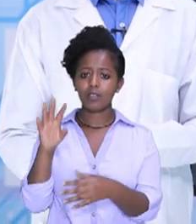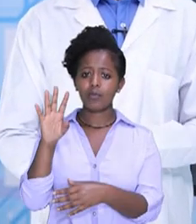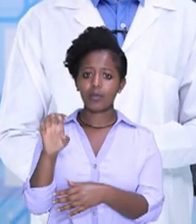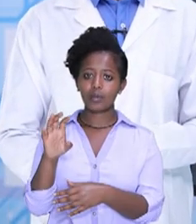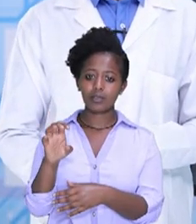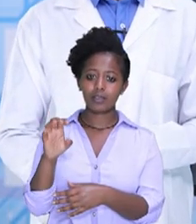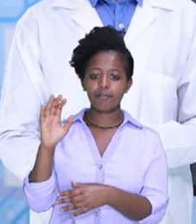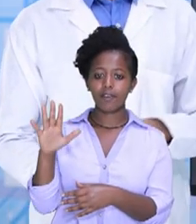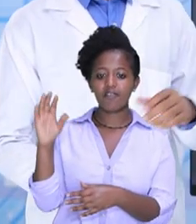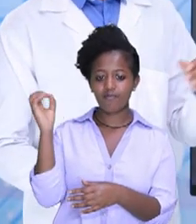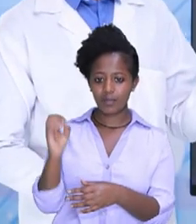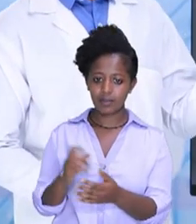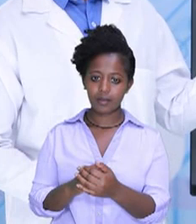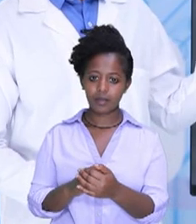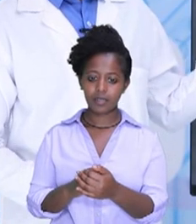45%.